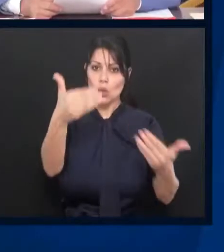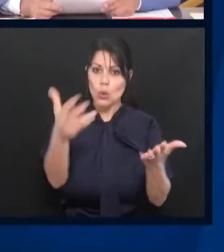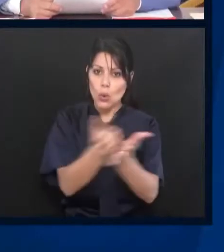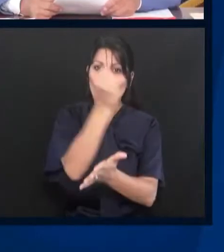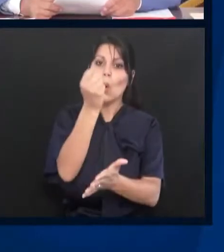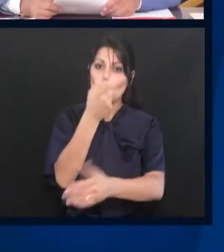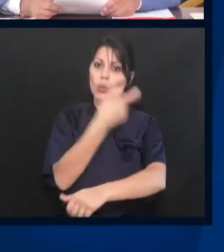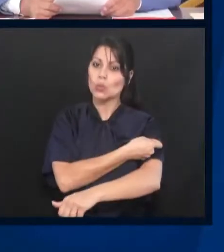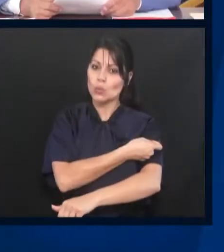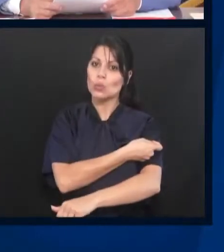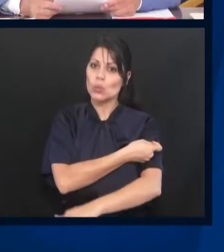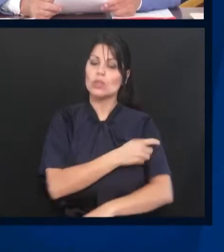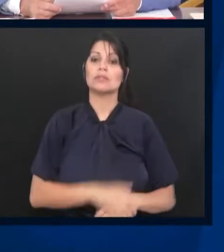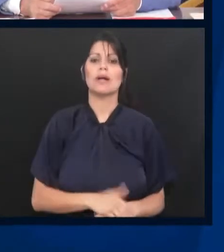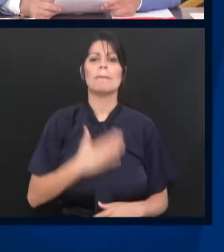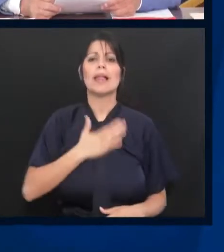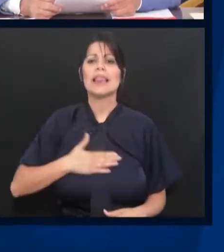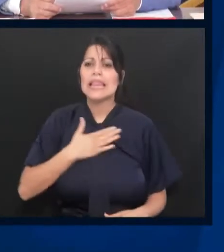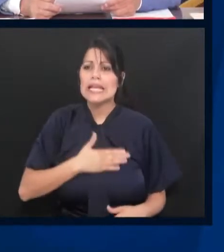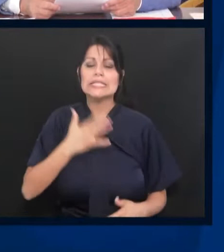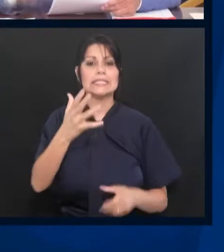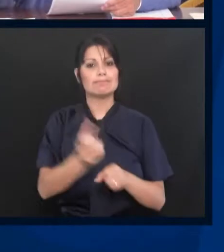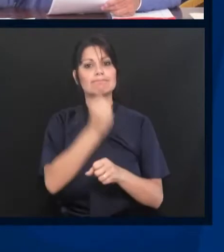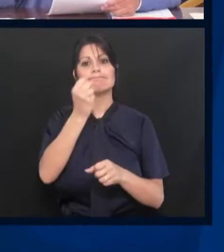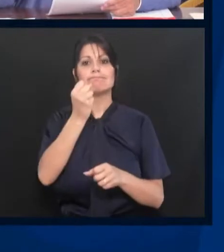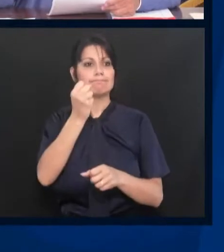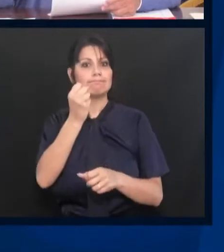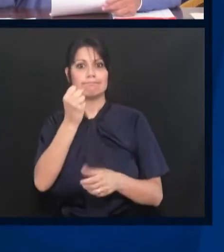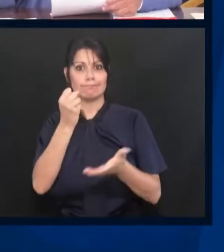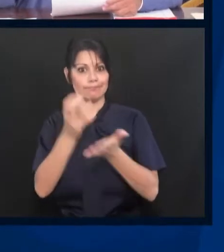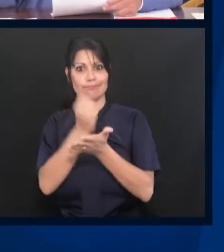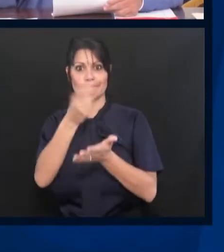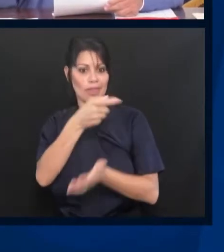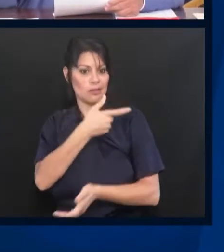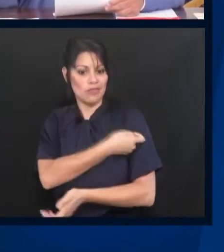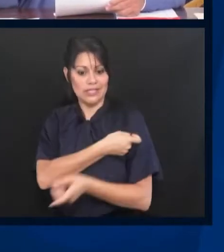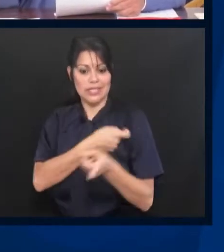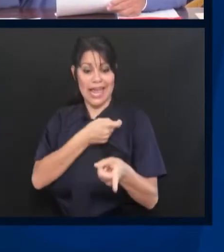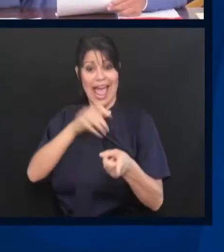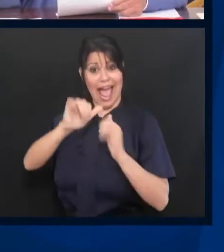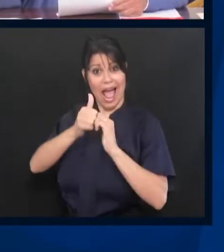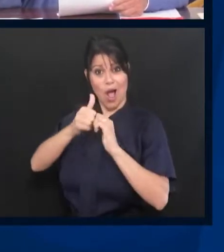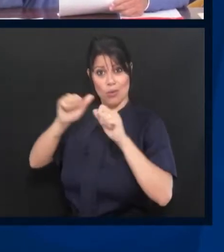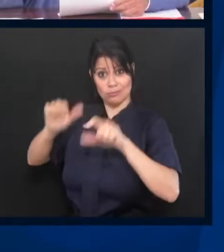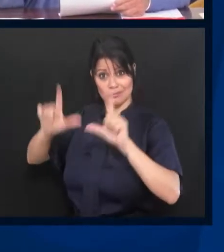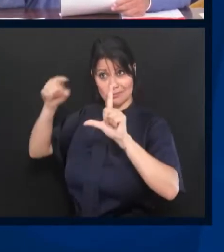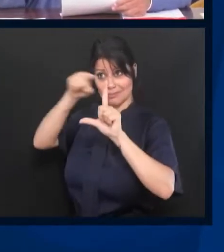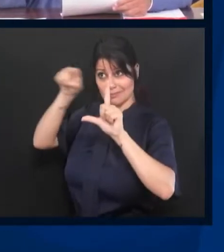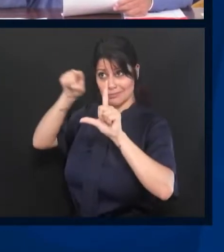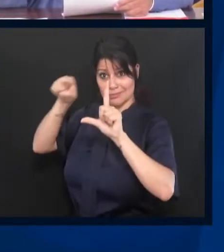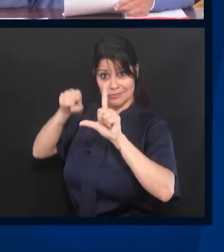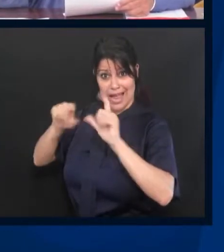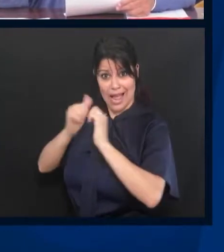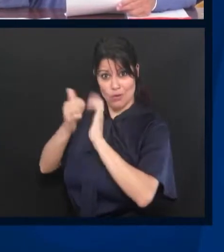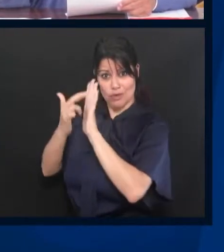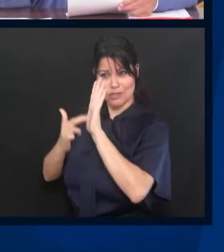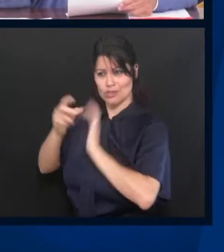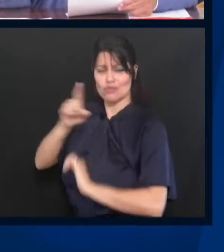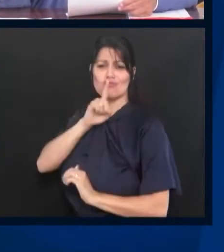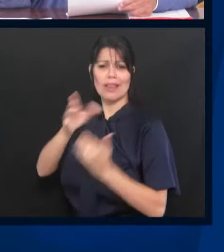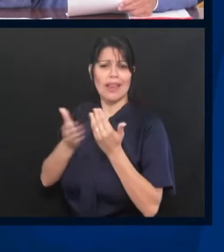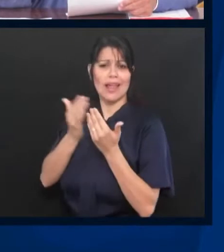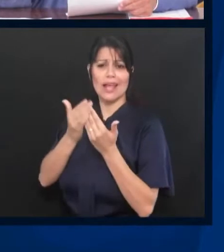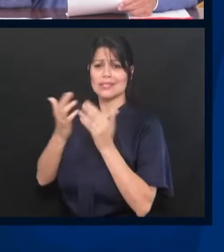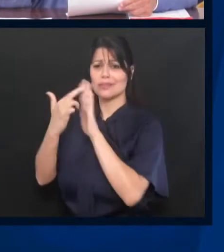your vaccine. Please go get your vaccine. There's all the ways to register and everything. It's so easy